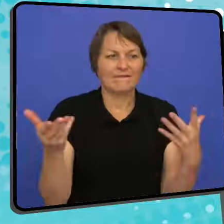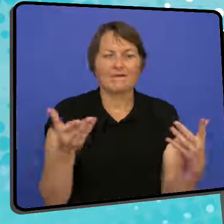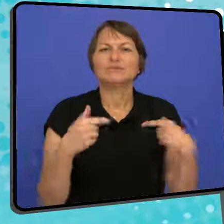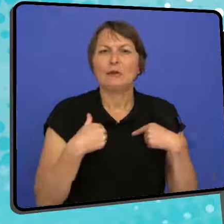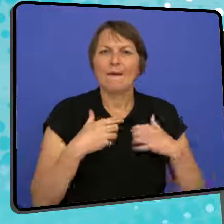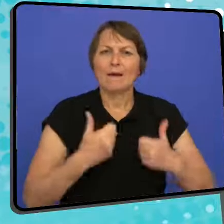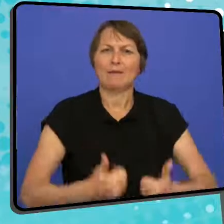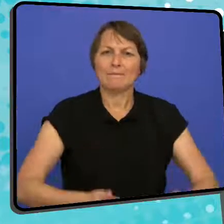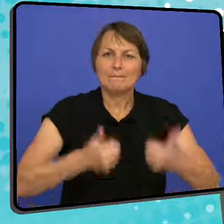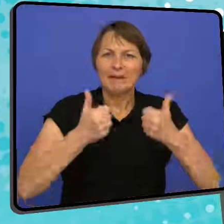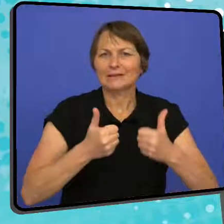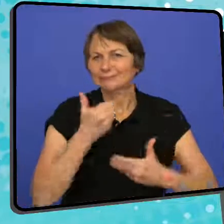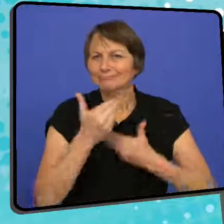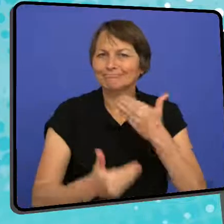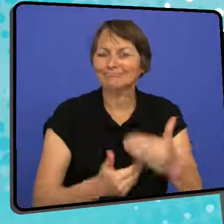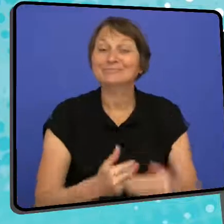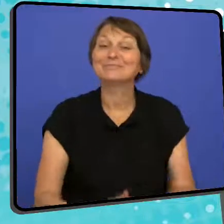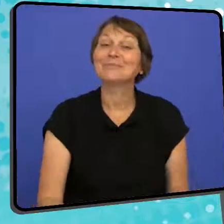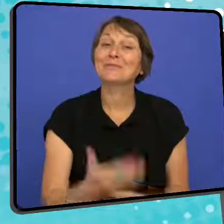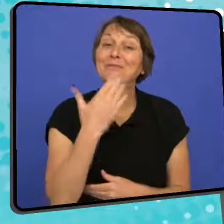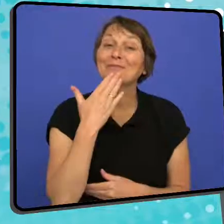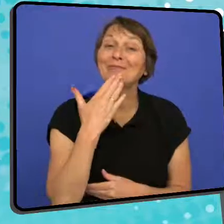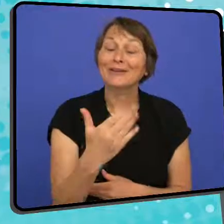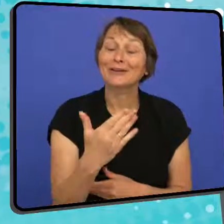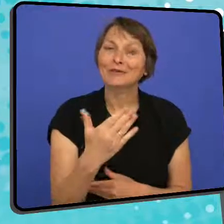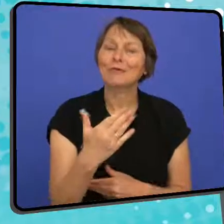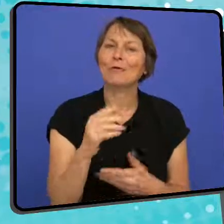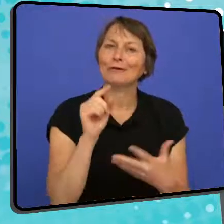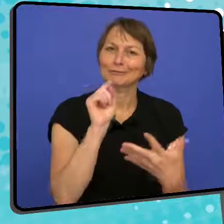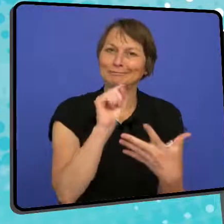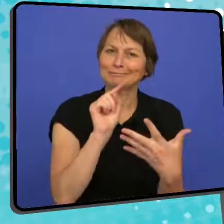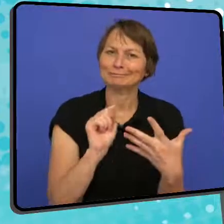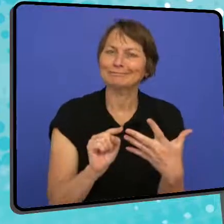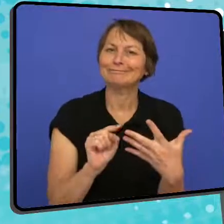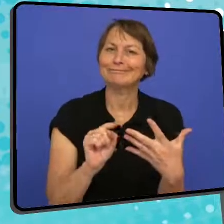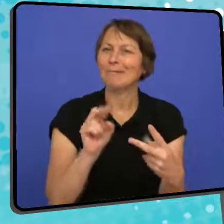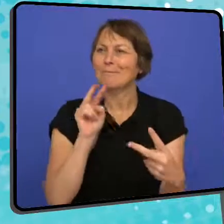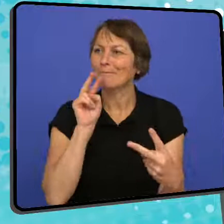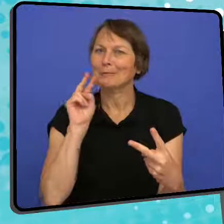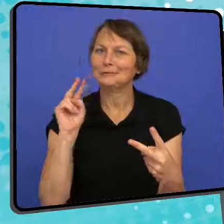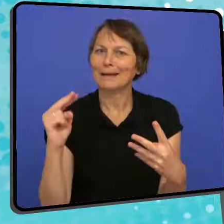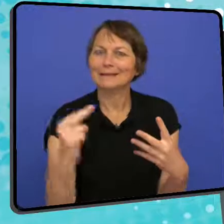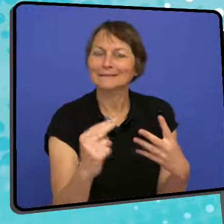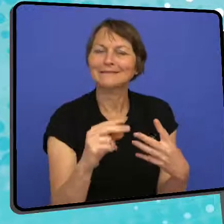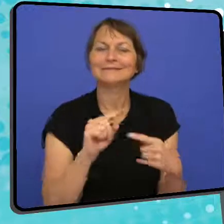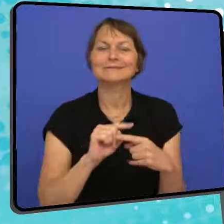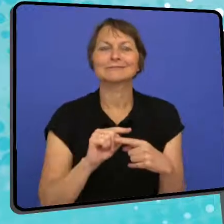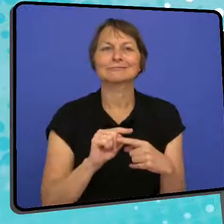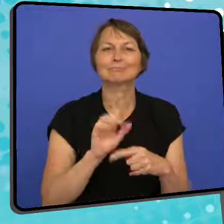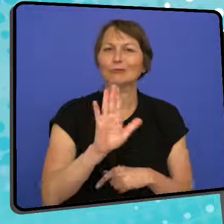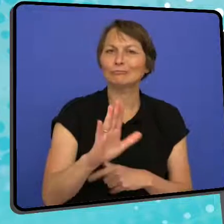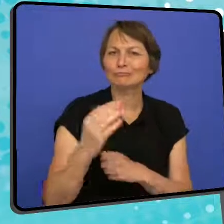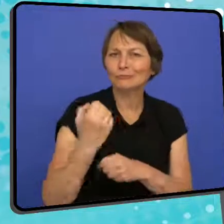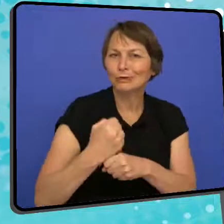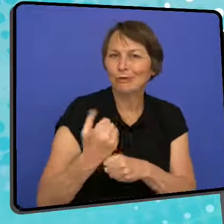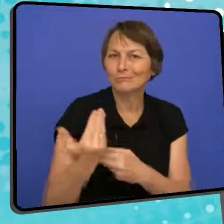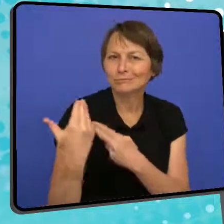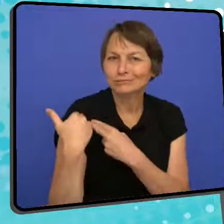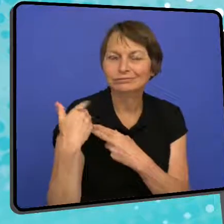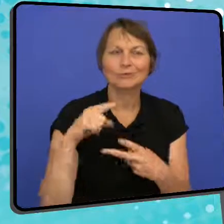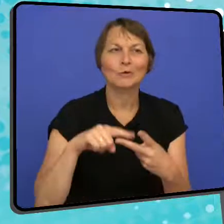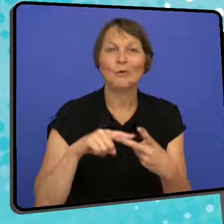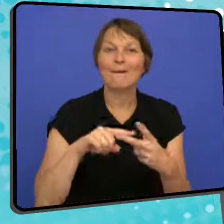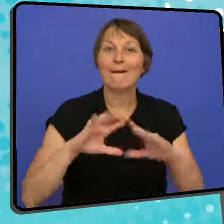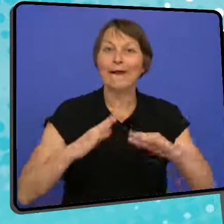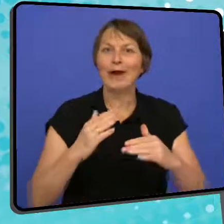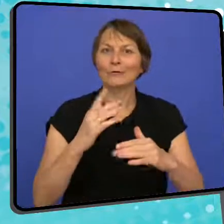as Henk said, so interesting to hear all the different perspectives, all the different roles, all the different ways people get into those roles